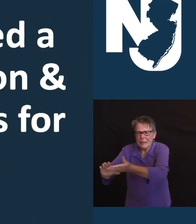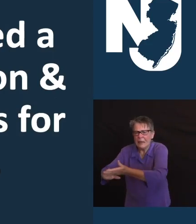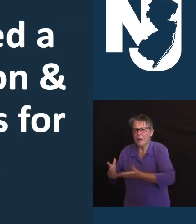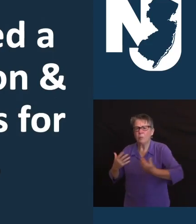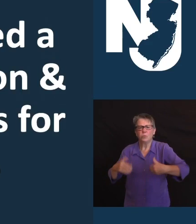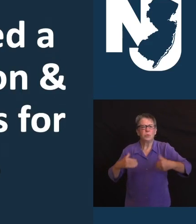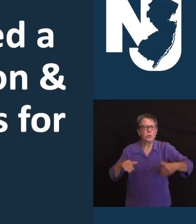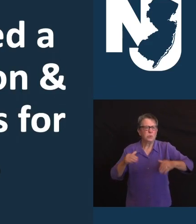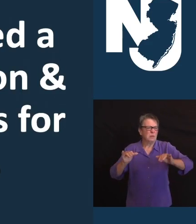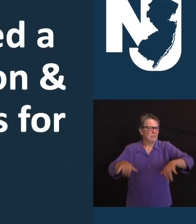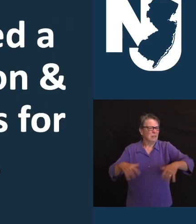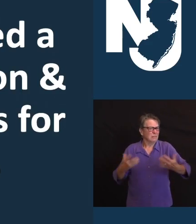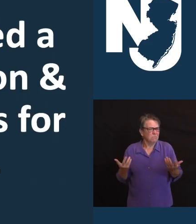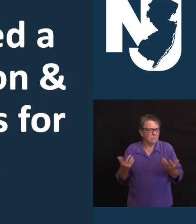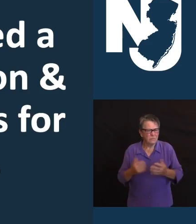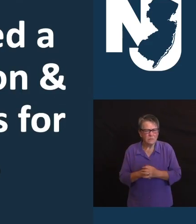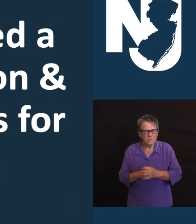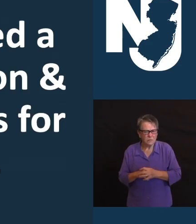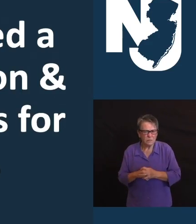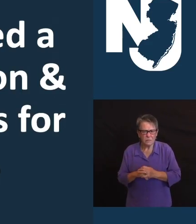counties range from